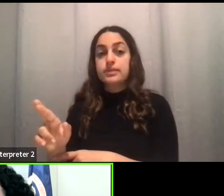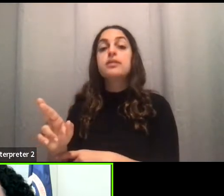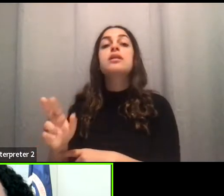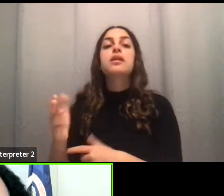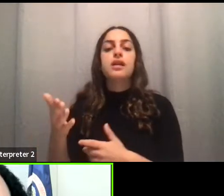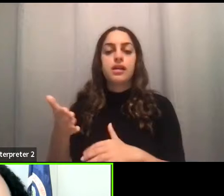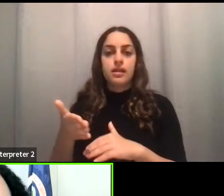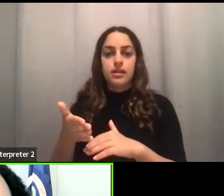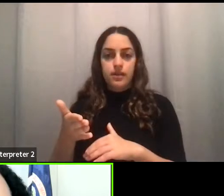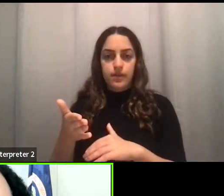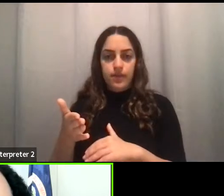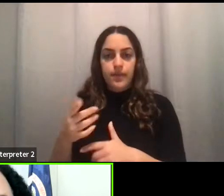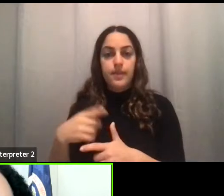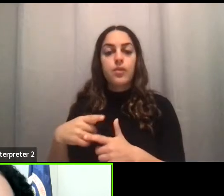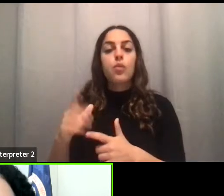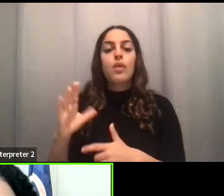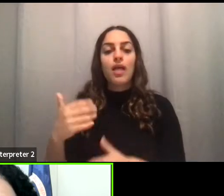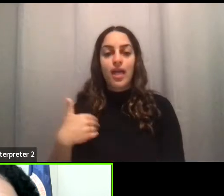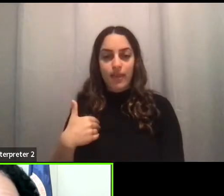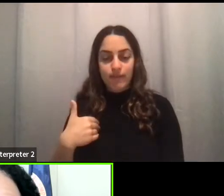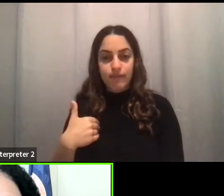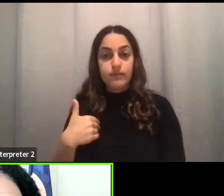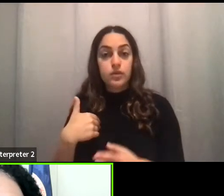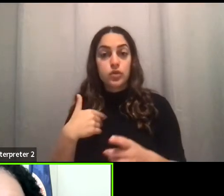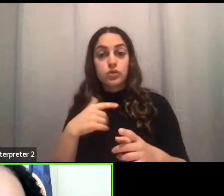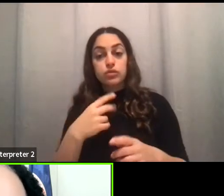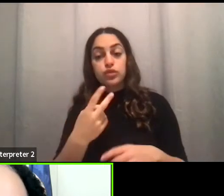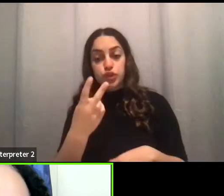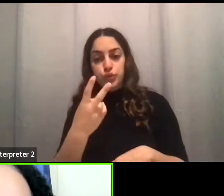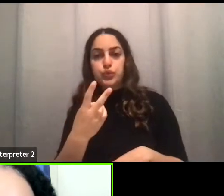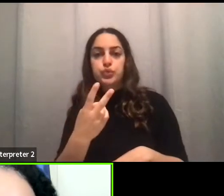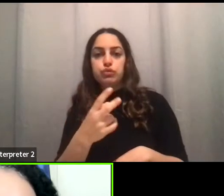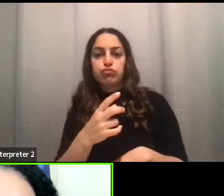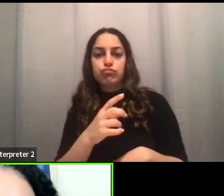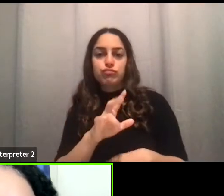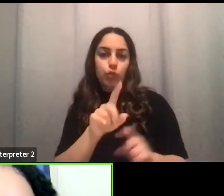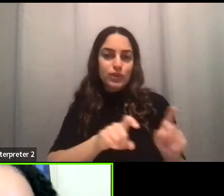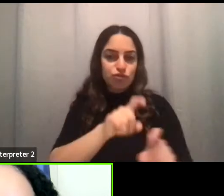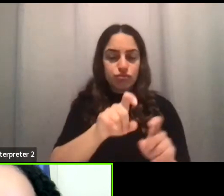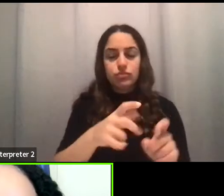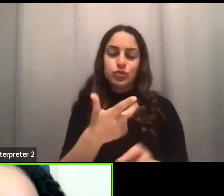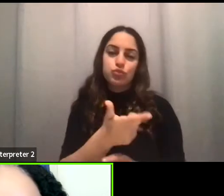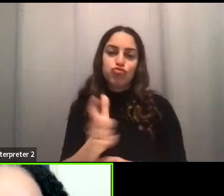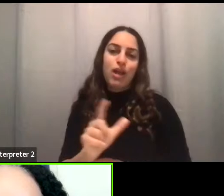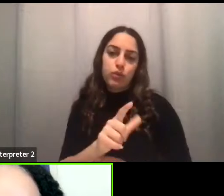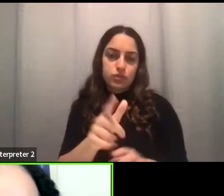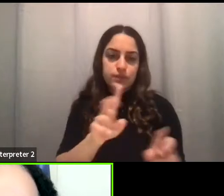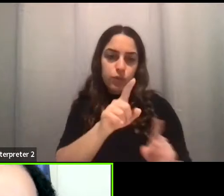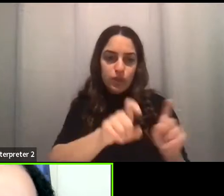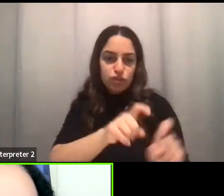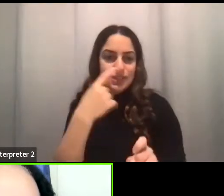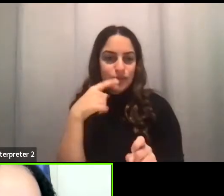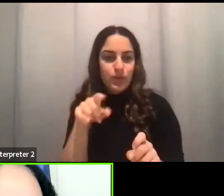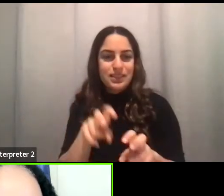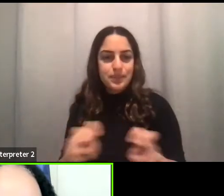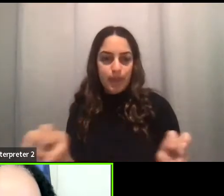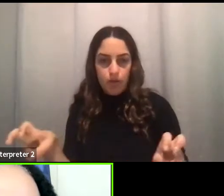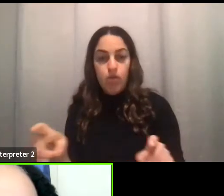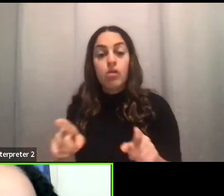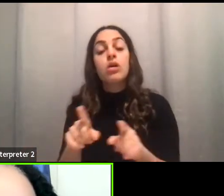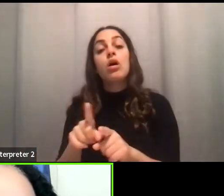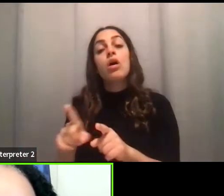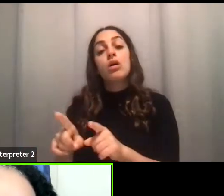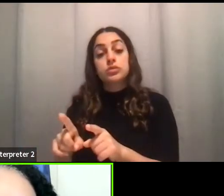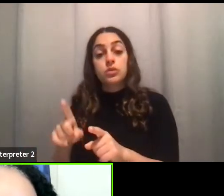a round of questioning two rounds of questions for this panel and i would also note that as